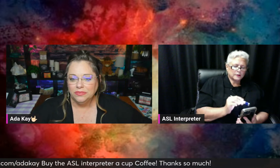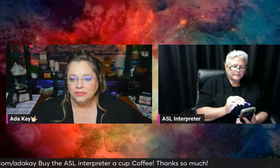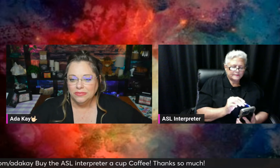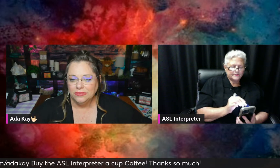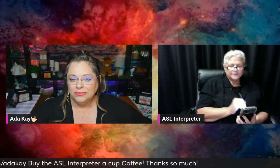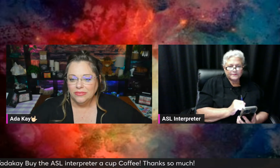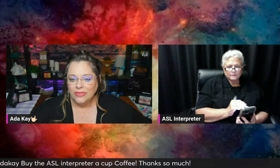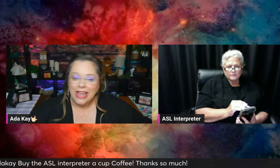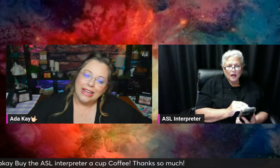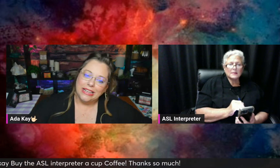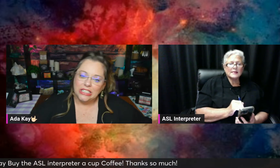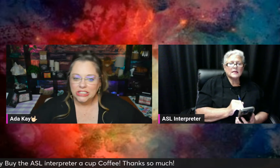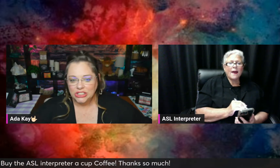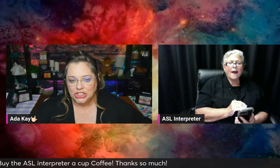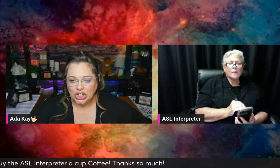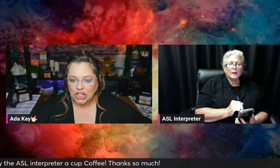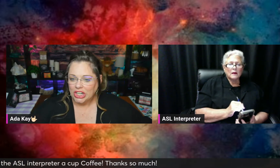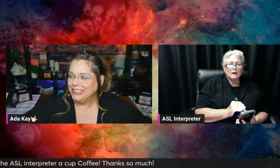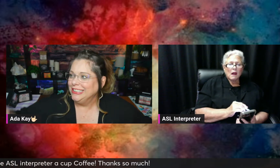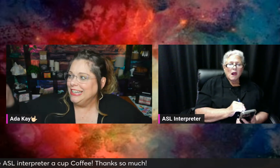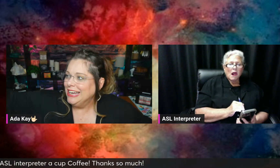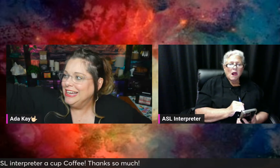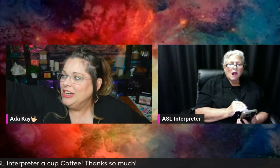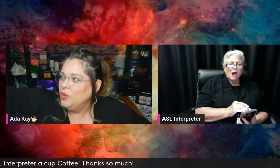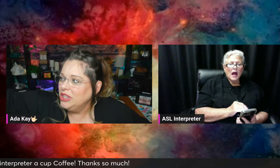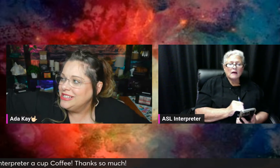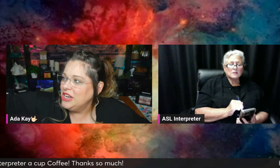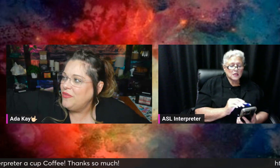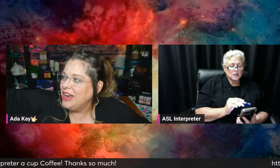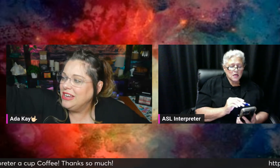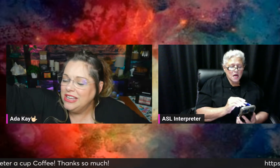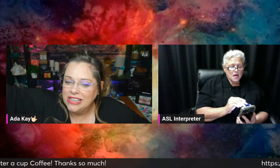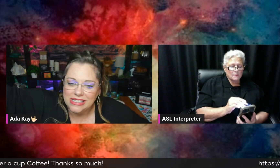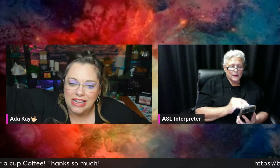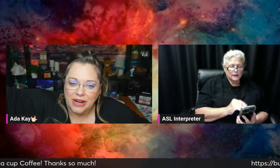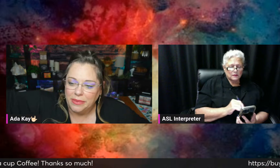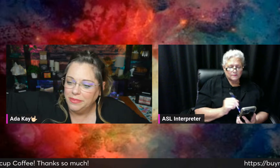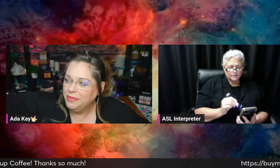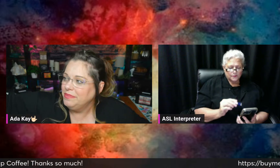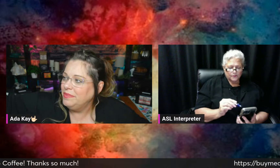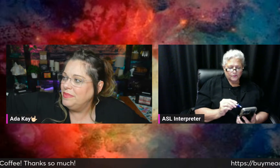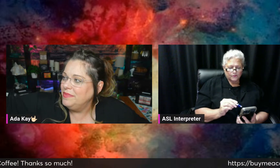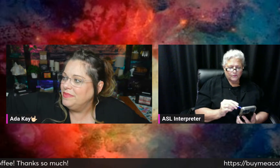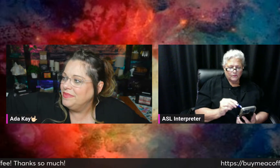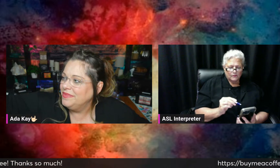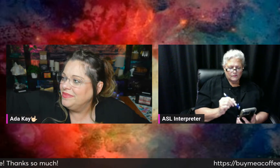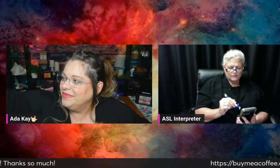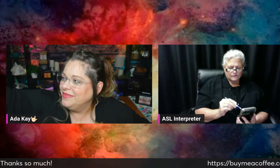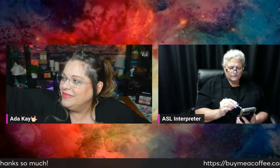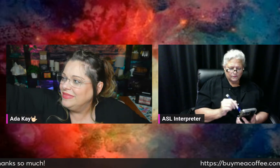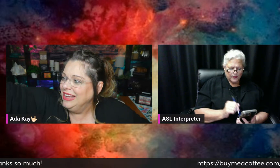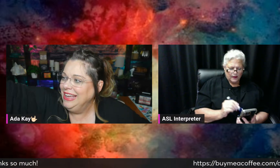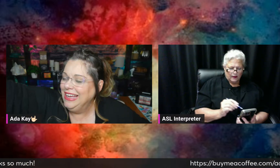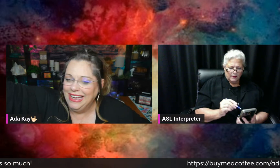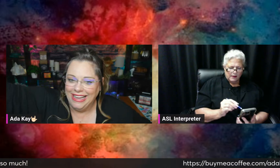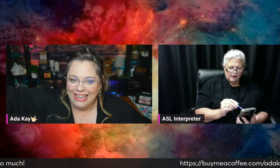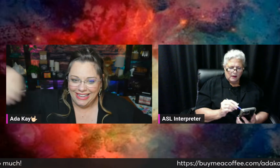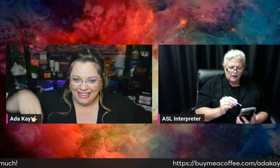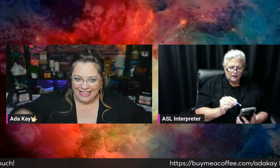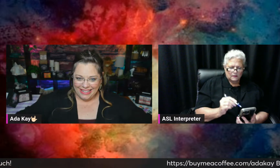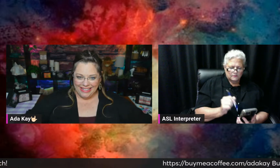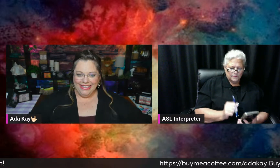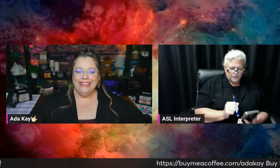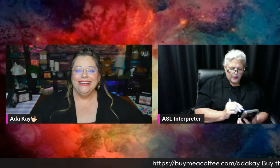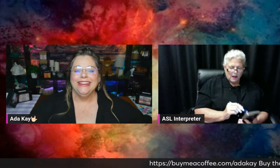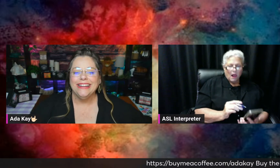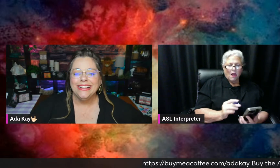Sure. Yeah. Better get your rest. Well, let's see if I can get it set up. That the other night. Yeah. Well, I will let